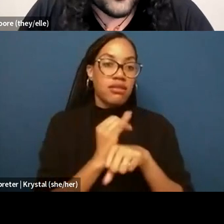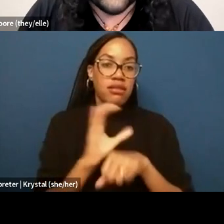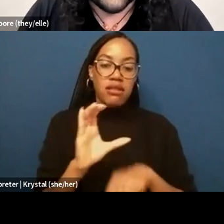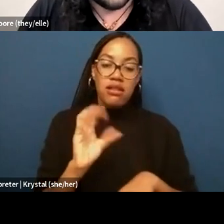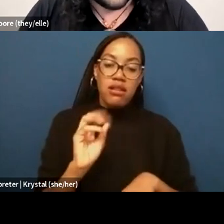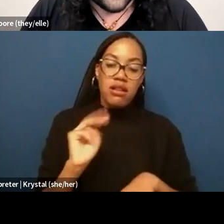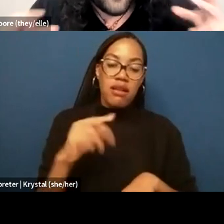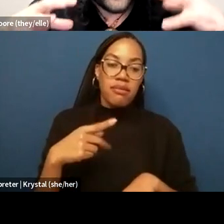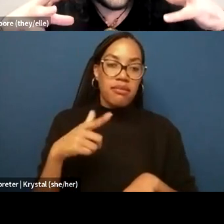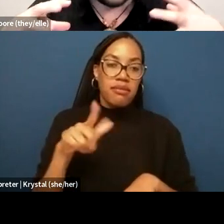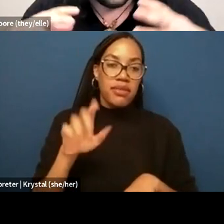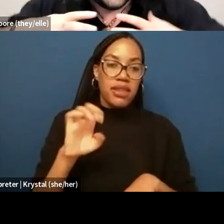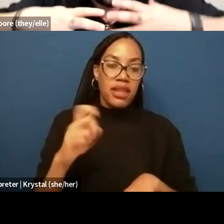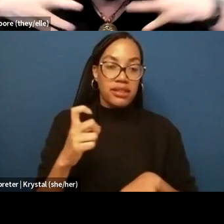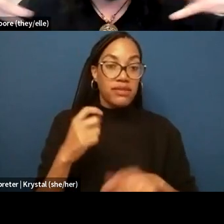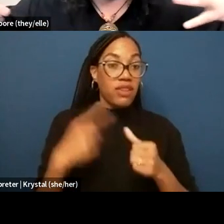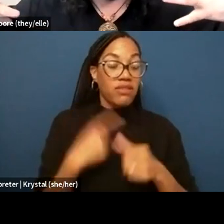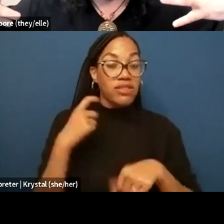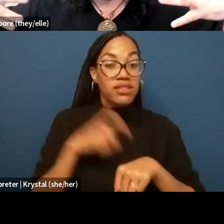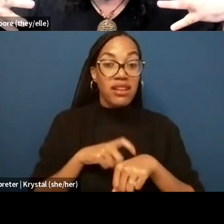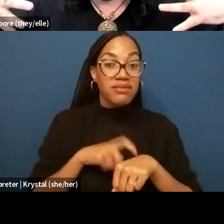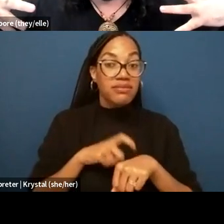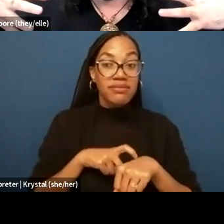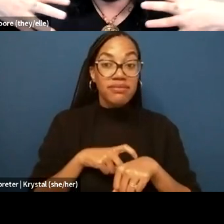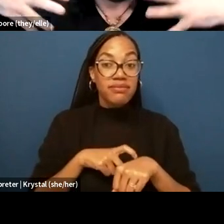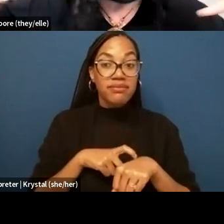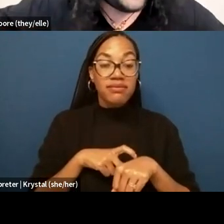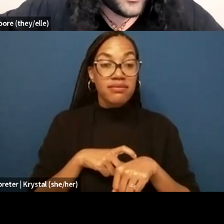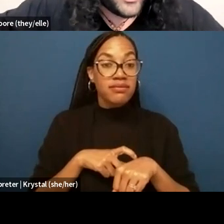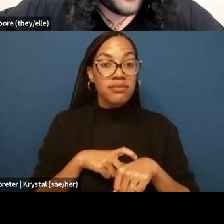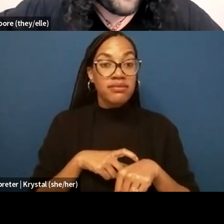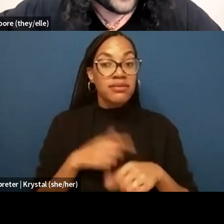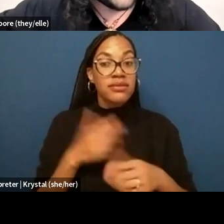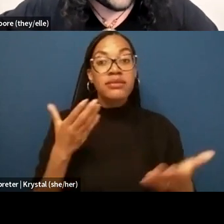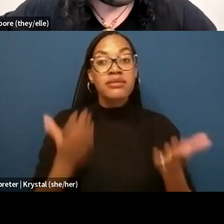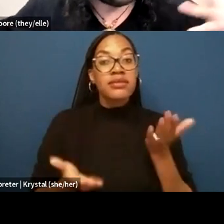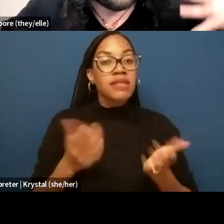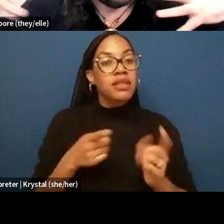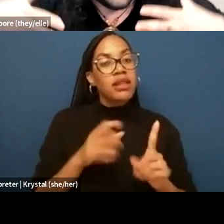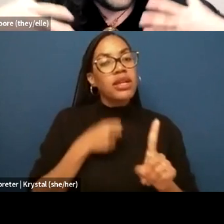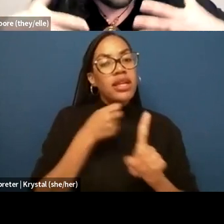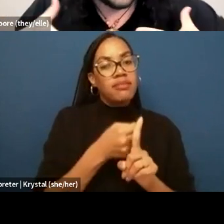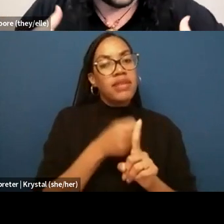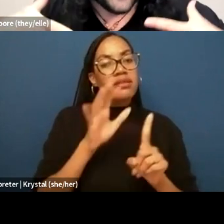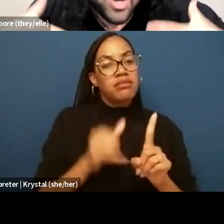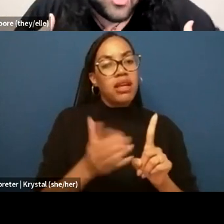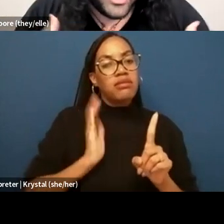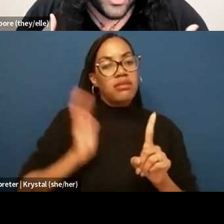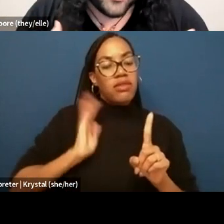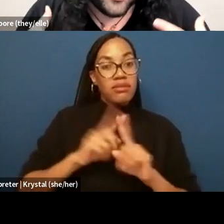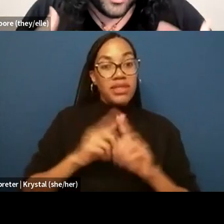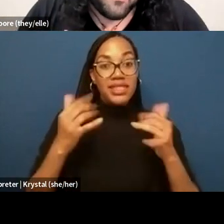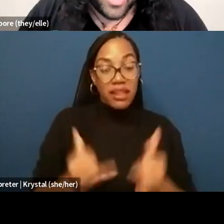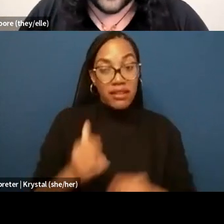more largely for the first time, right? Even if they were indirectly impacted by it, but they're being very directly in their